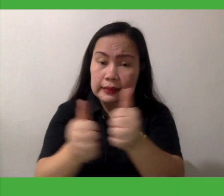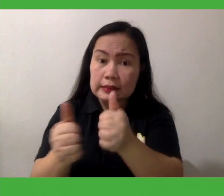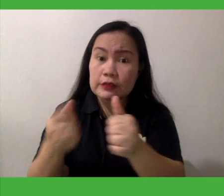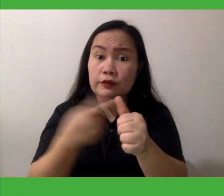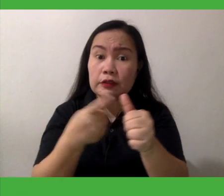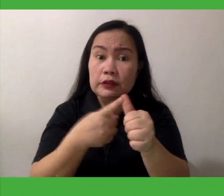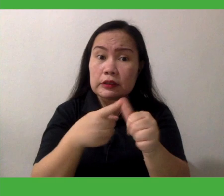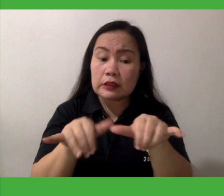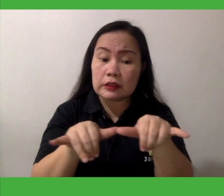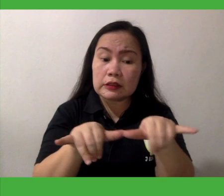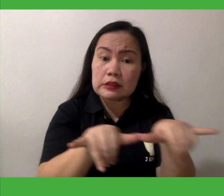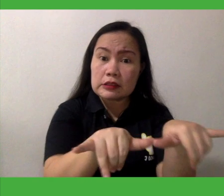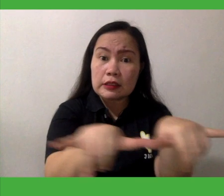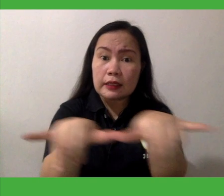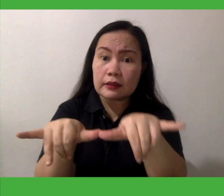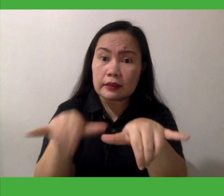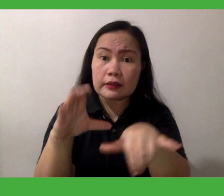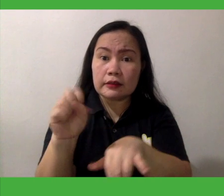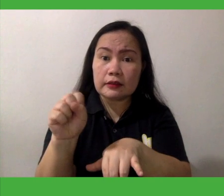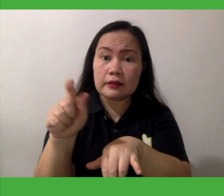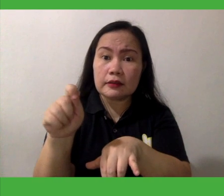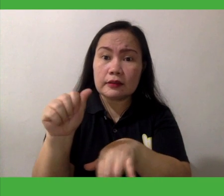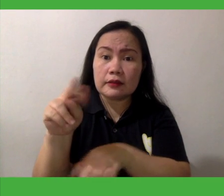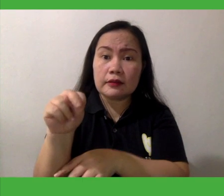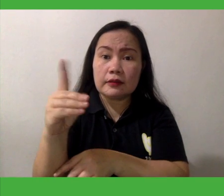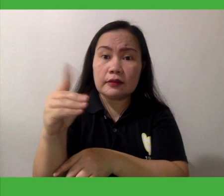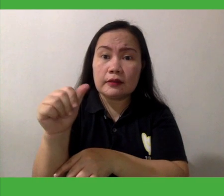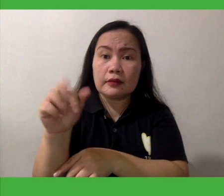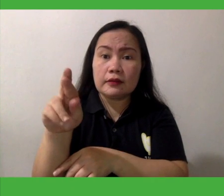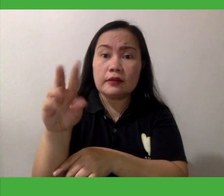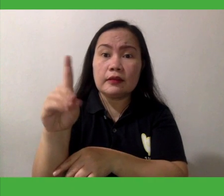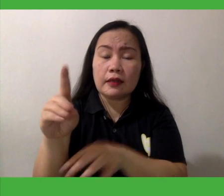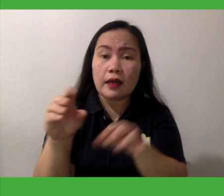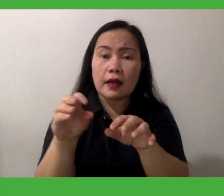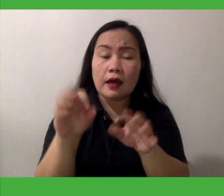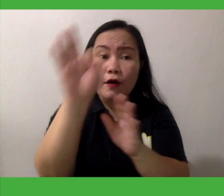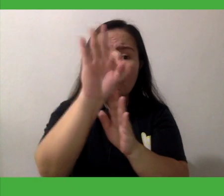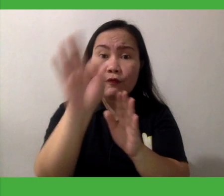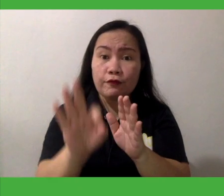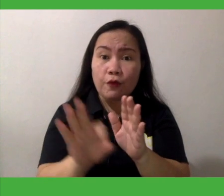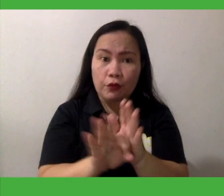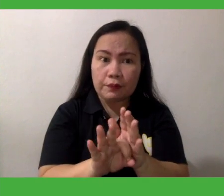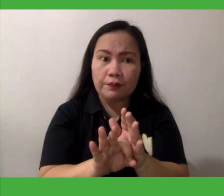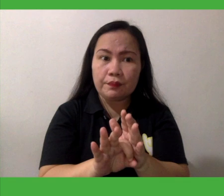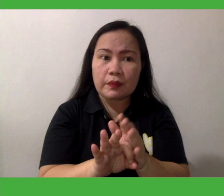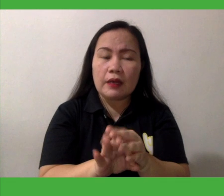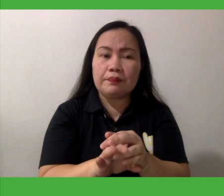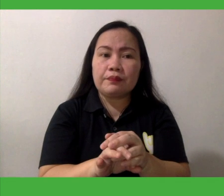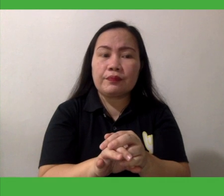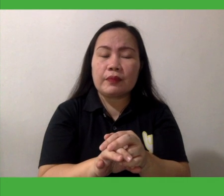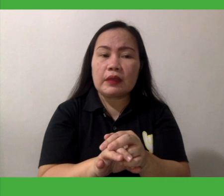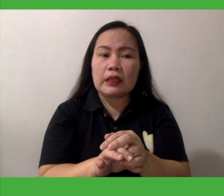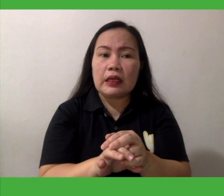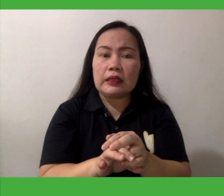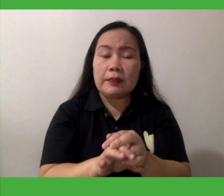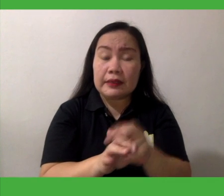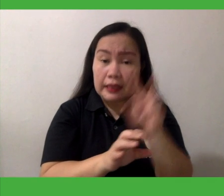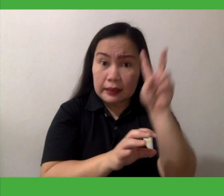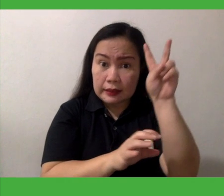into standard form. Pag sinabi natin standard form, dapat yung exponent mo